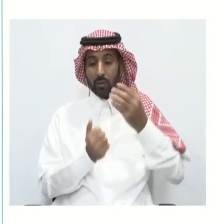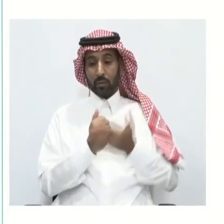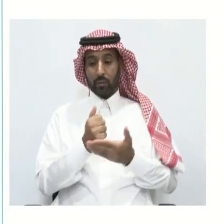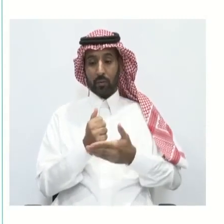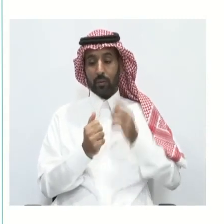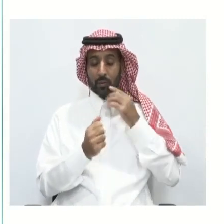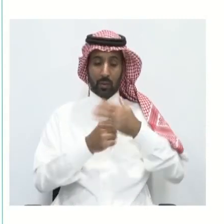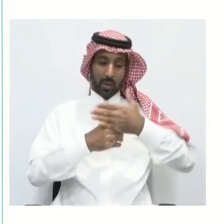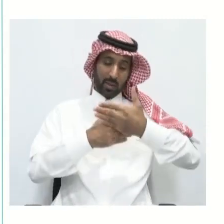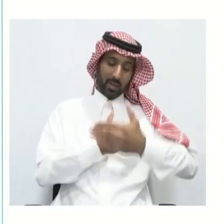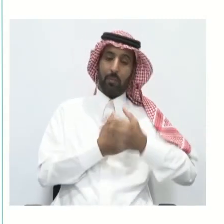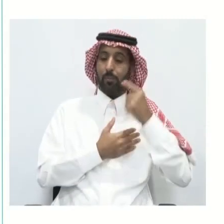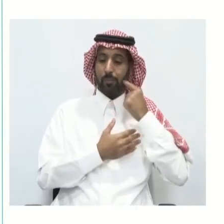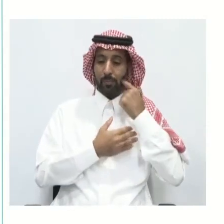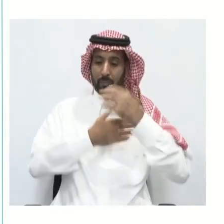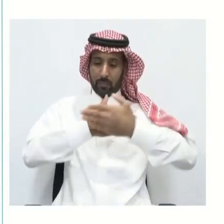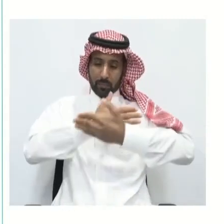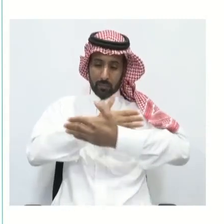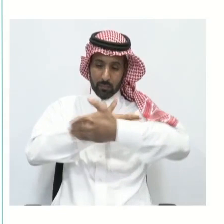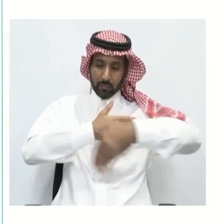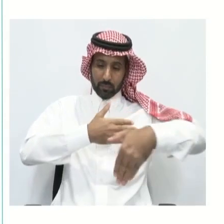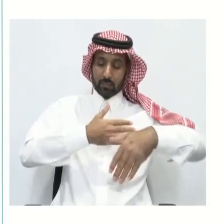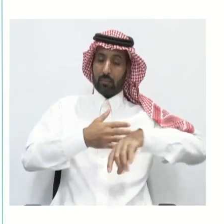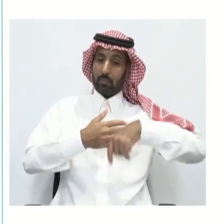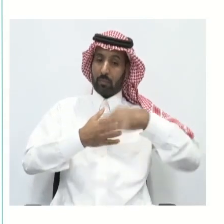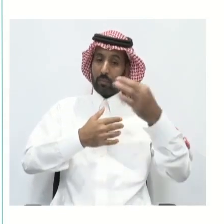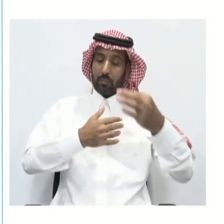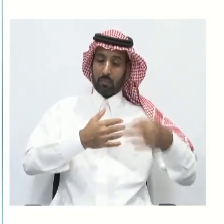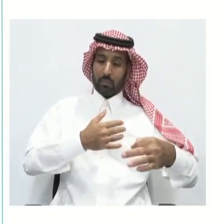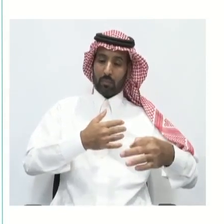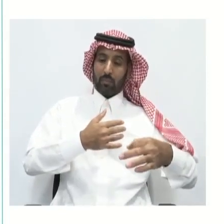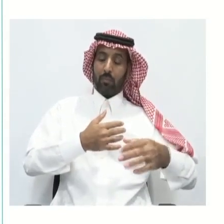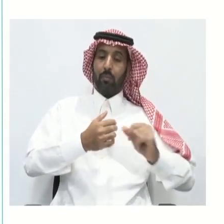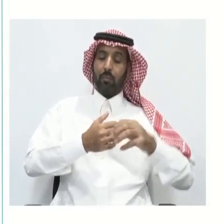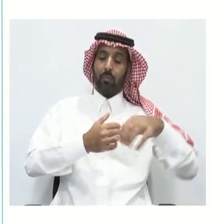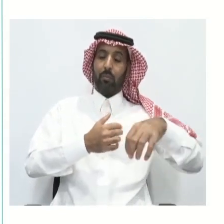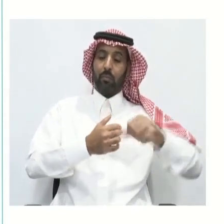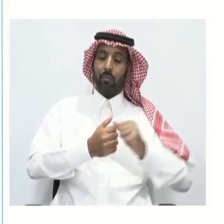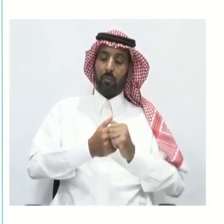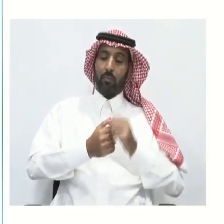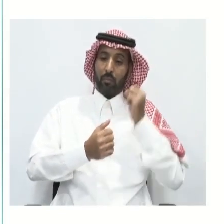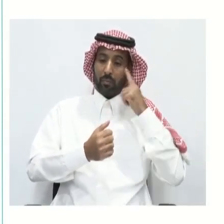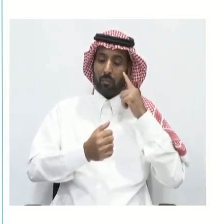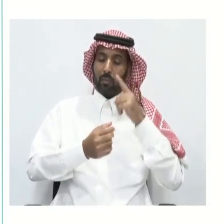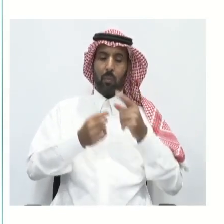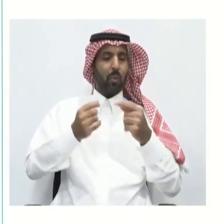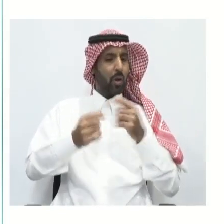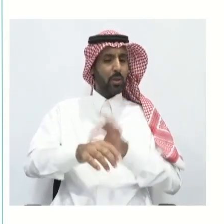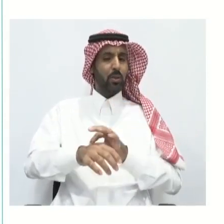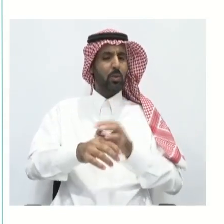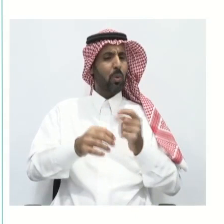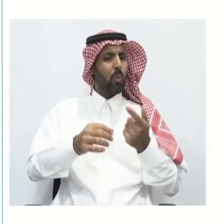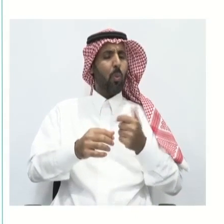Yemeni border. Although it is a small province, it has a population of